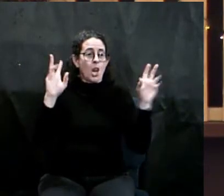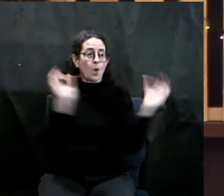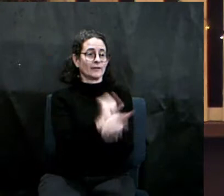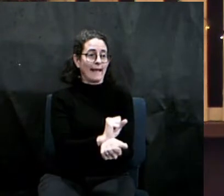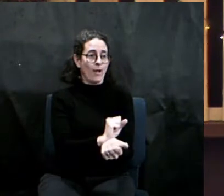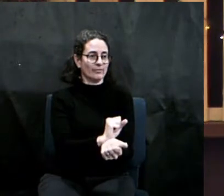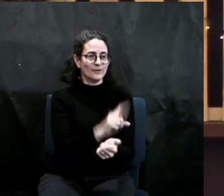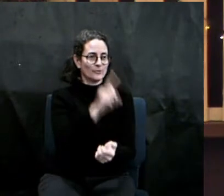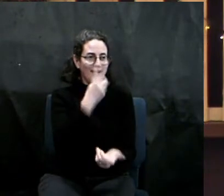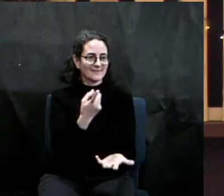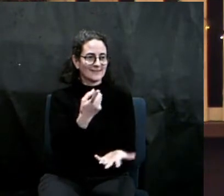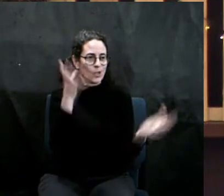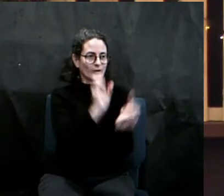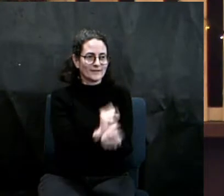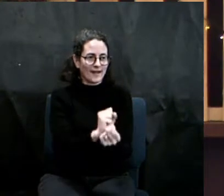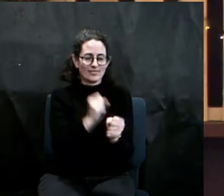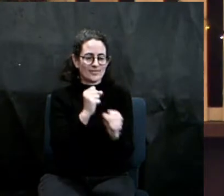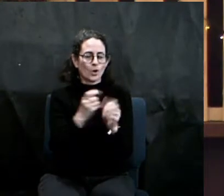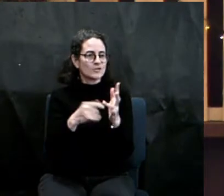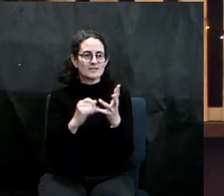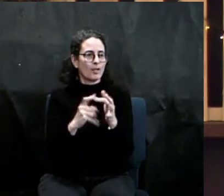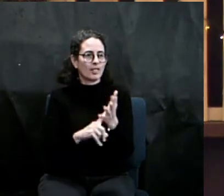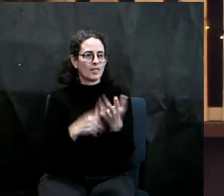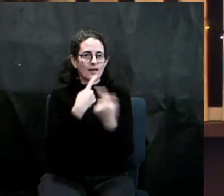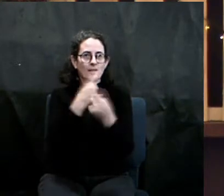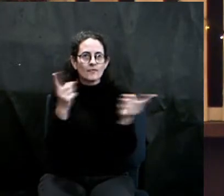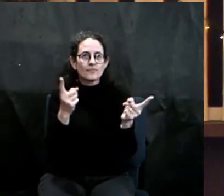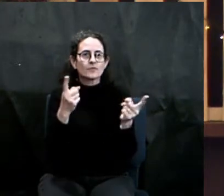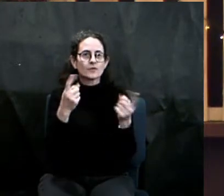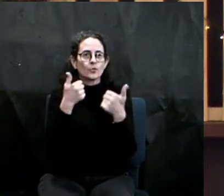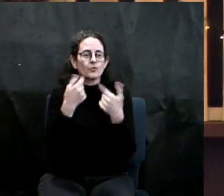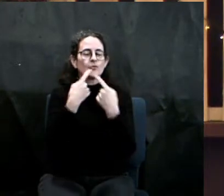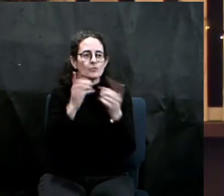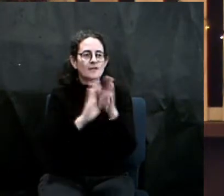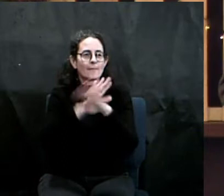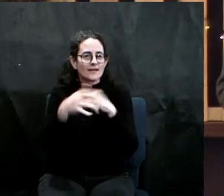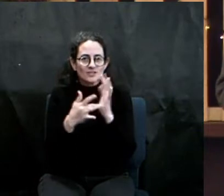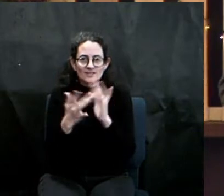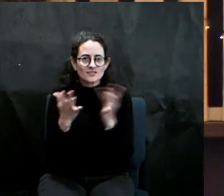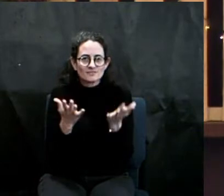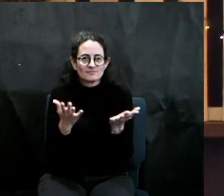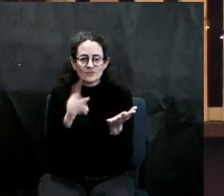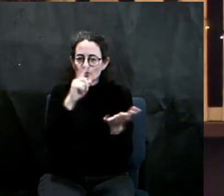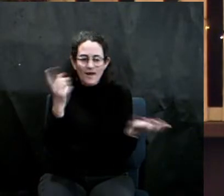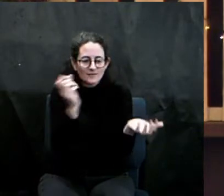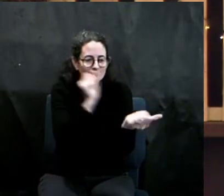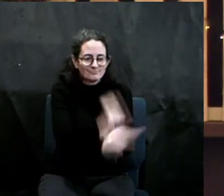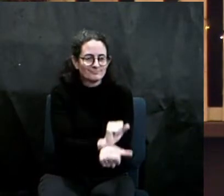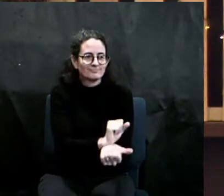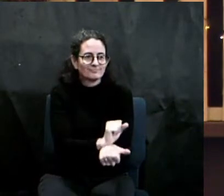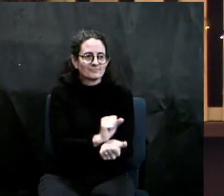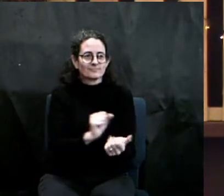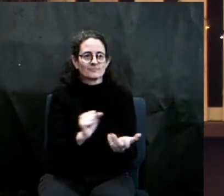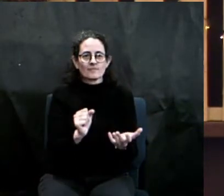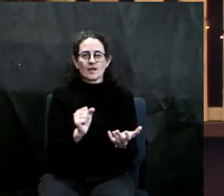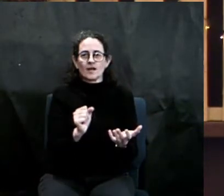it? And how can we spur each other on in this great task? How can we ensure that our love for Jesus and our concern for